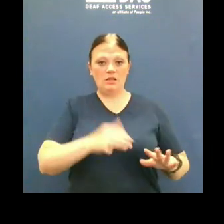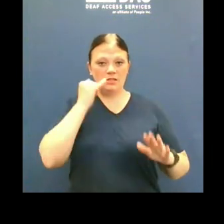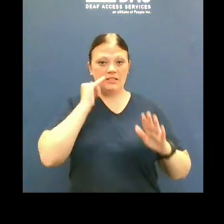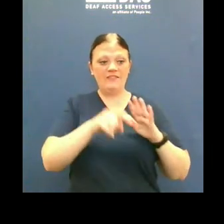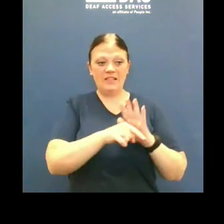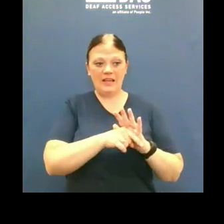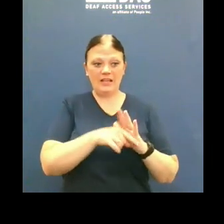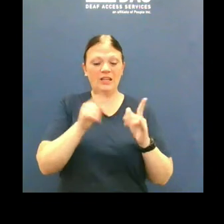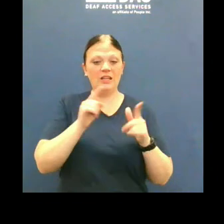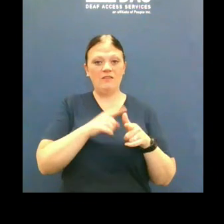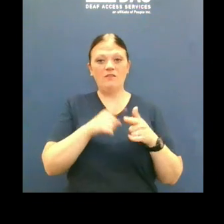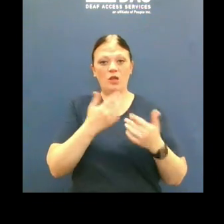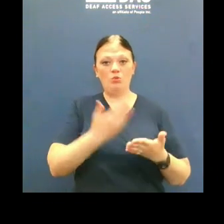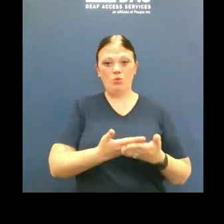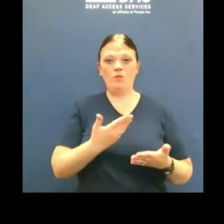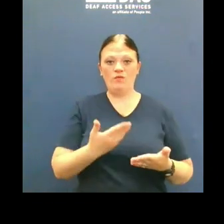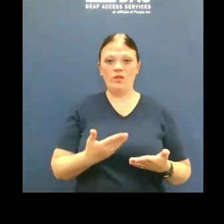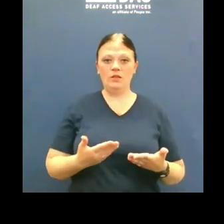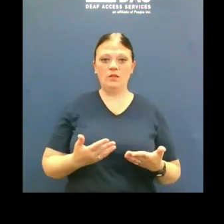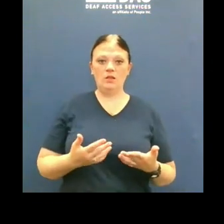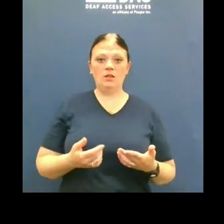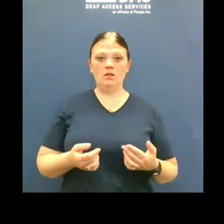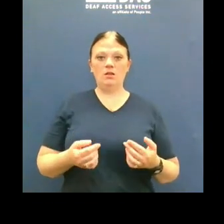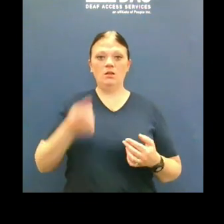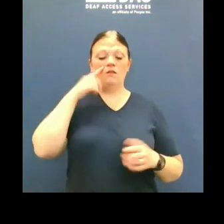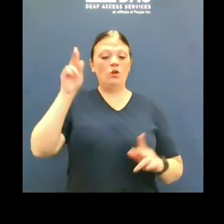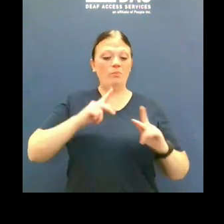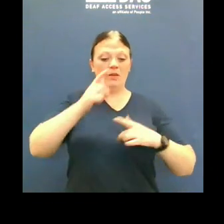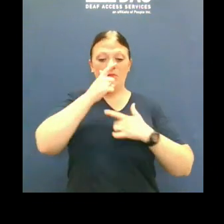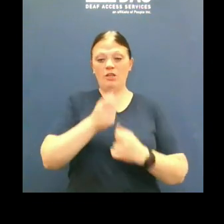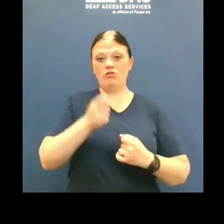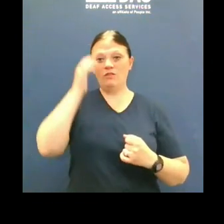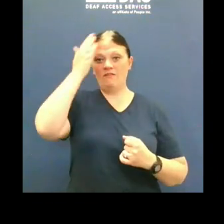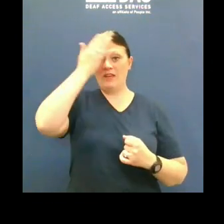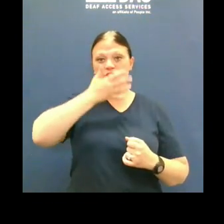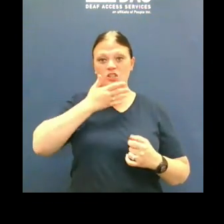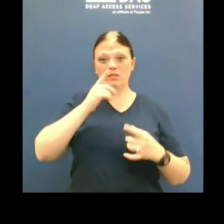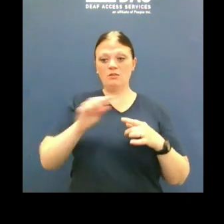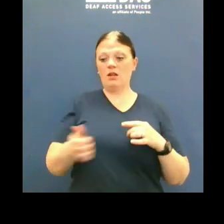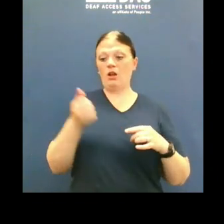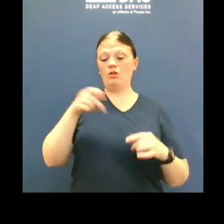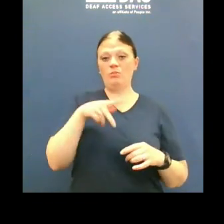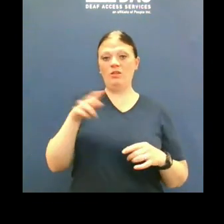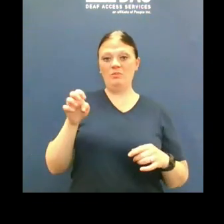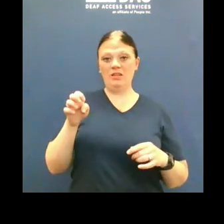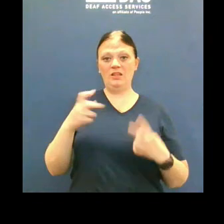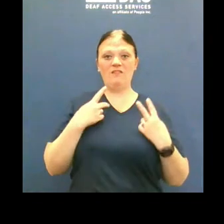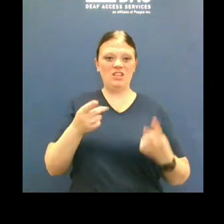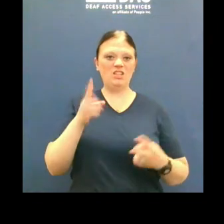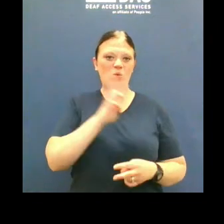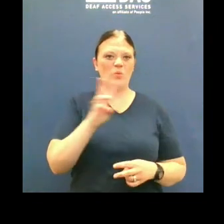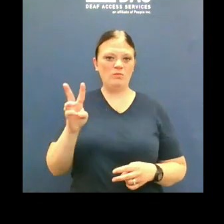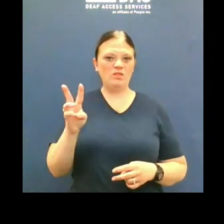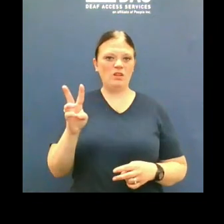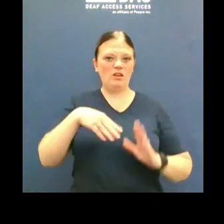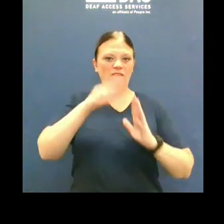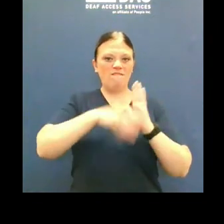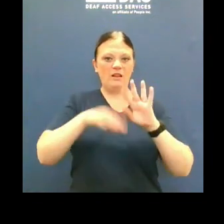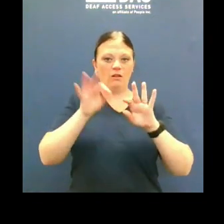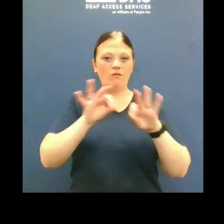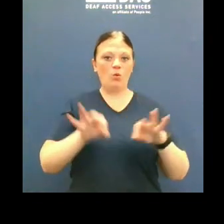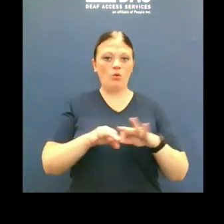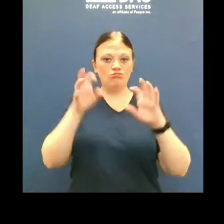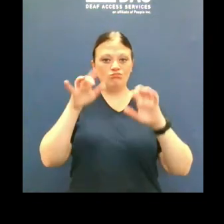negative test, you can have proof of it. But for those that are interested in face shields and other PPE, go to this website, fill out the